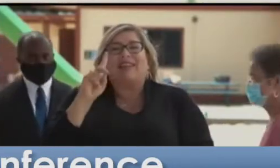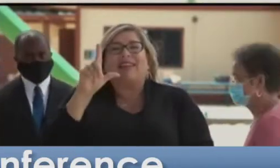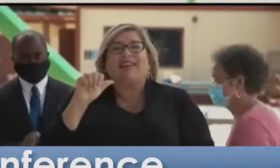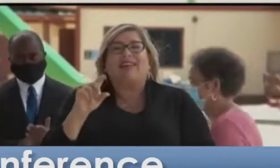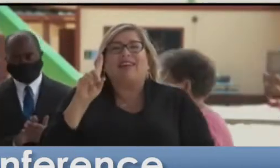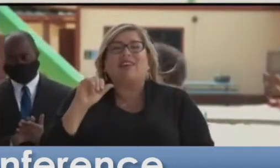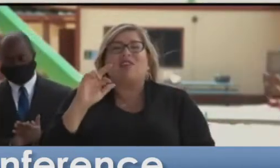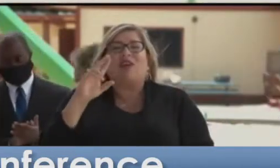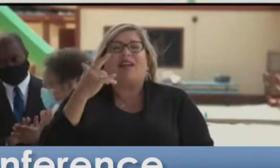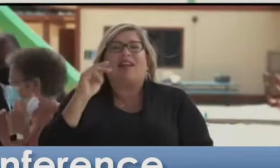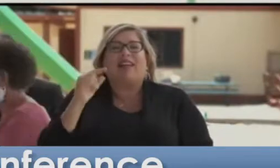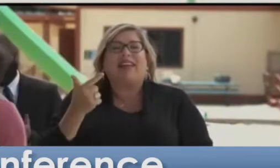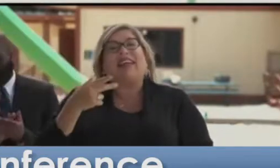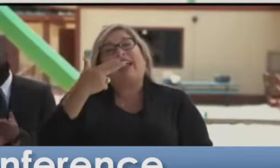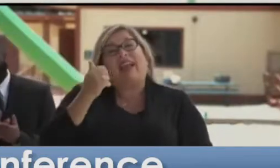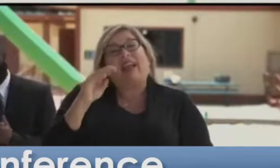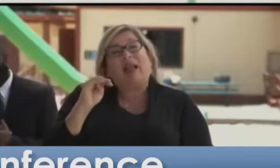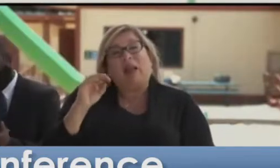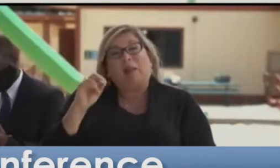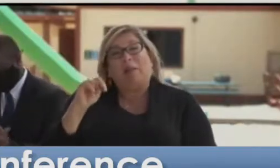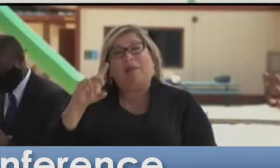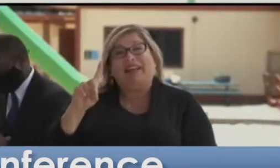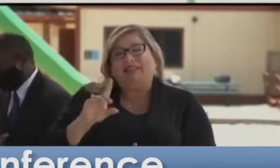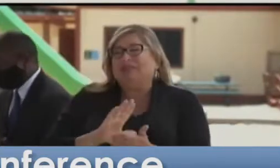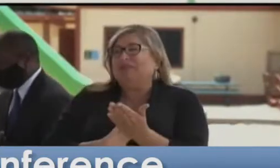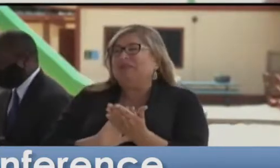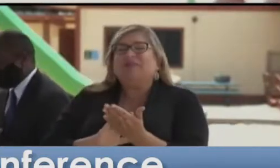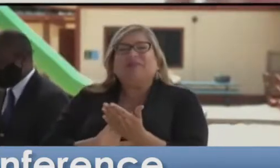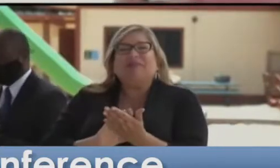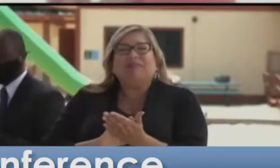Darling Hammond. Dr. Hammond?